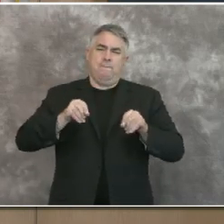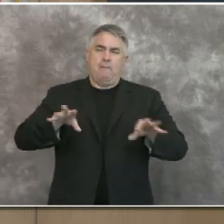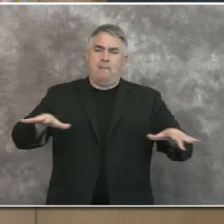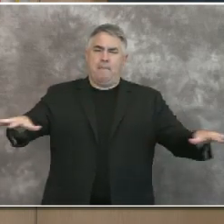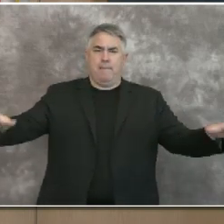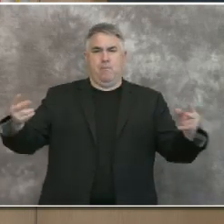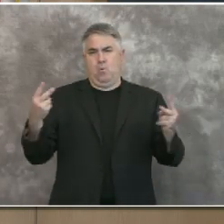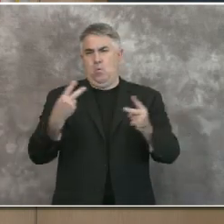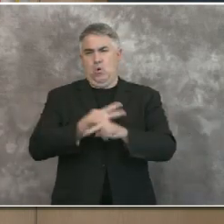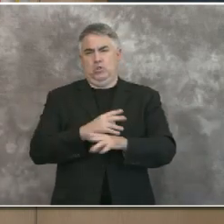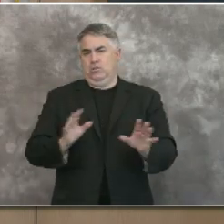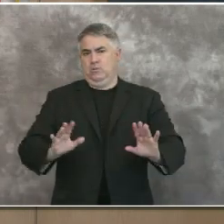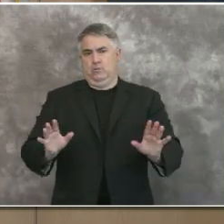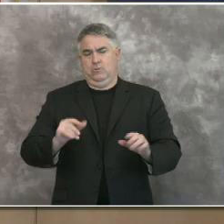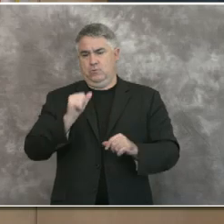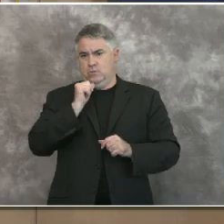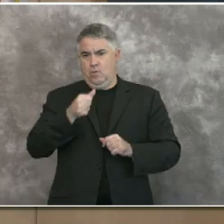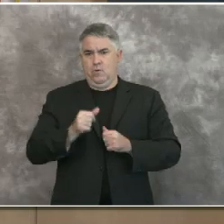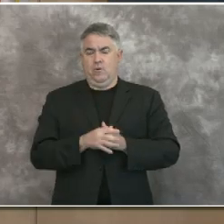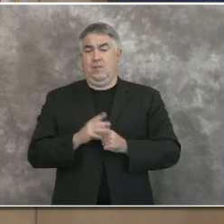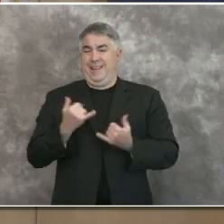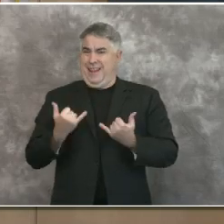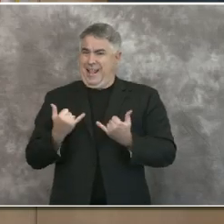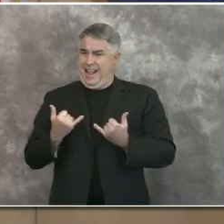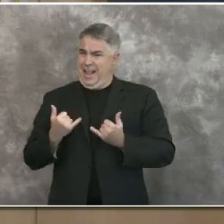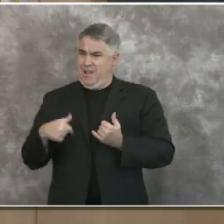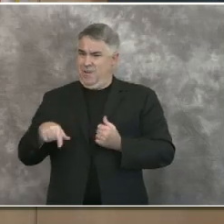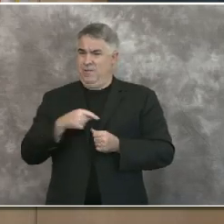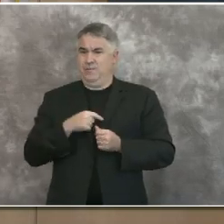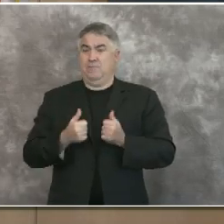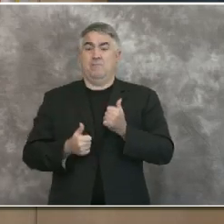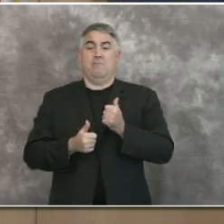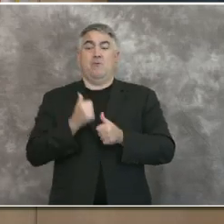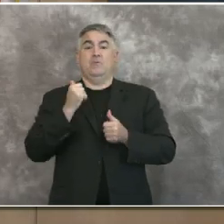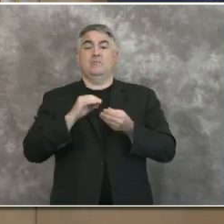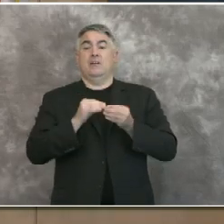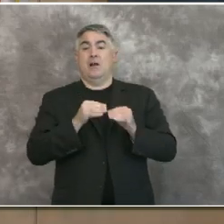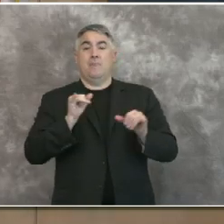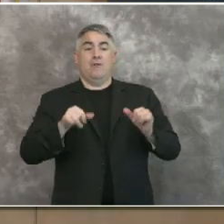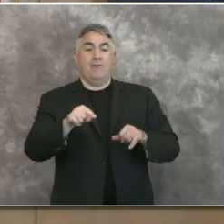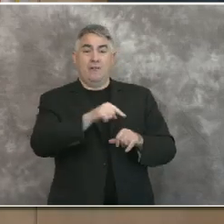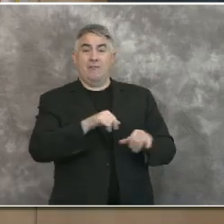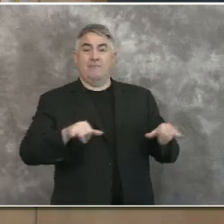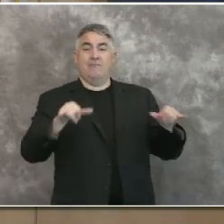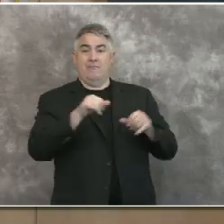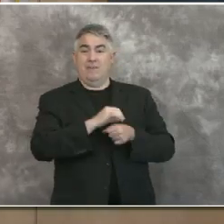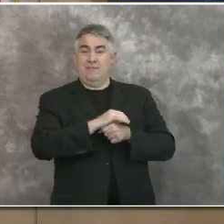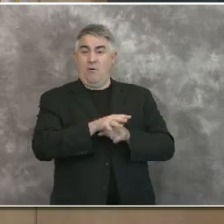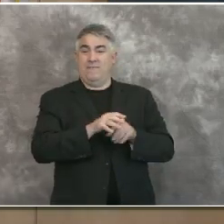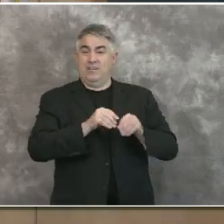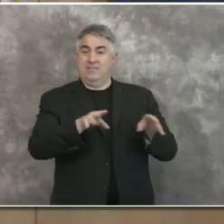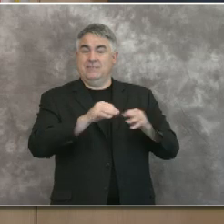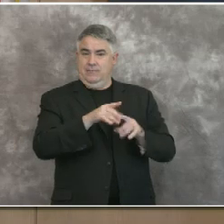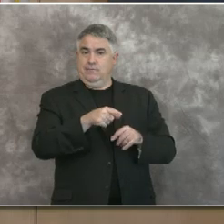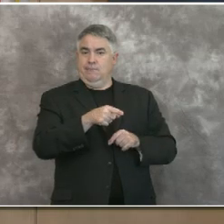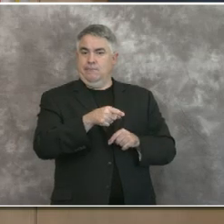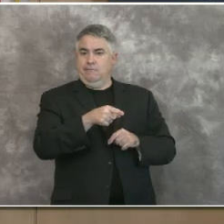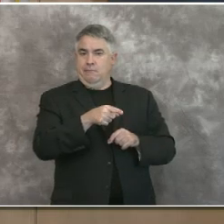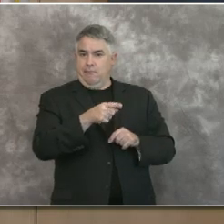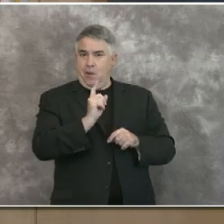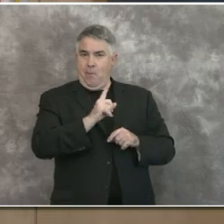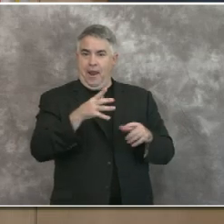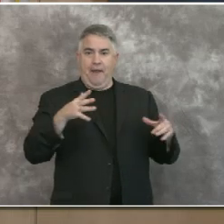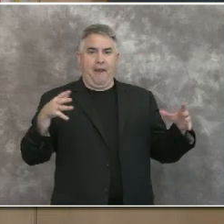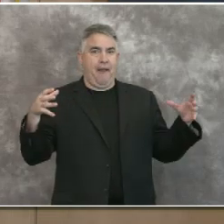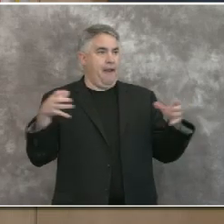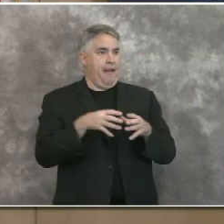today's environment and what we're dealing with, the largest number and most significant number of outbreaks are at congregate care settings. That is because that's